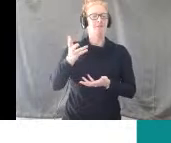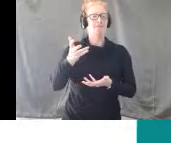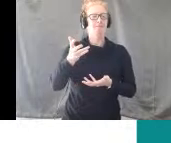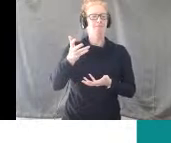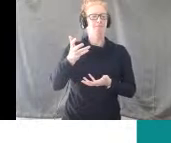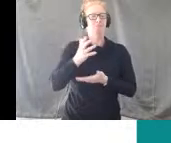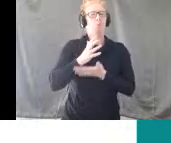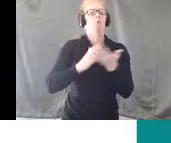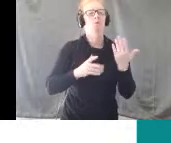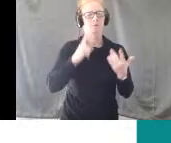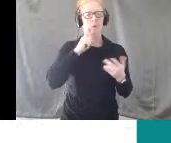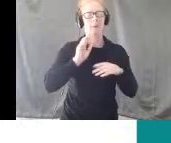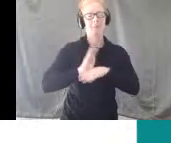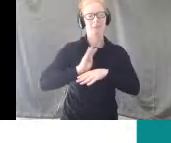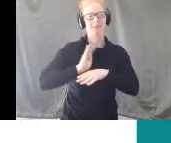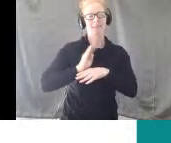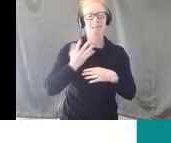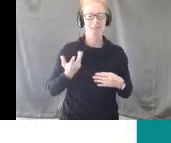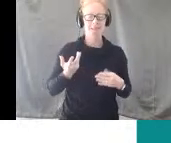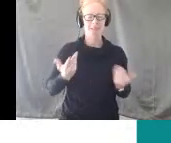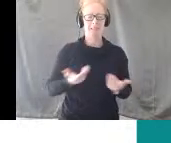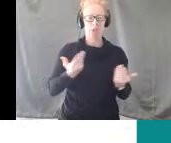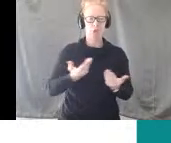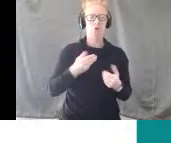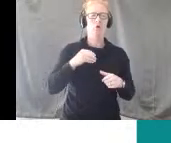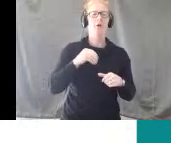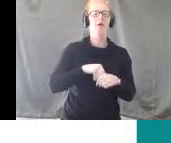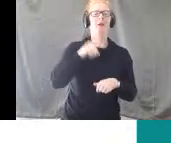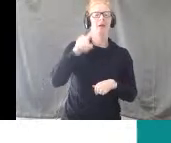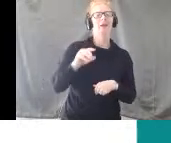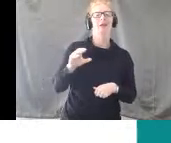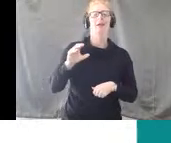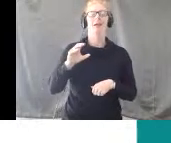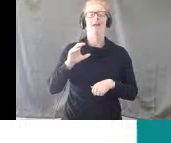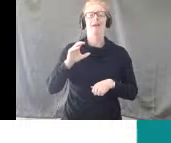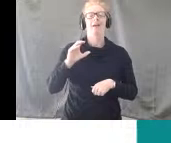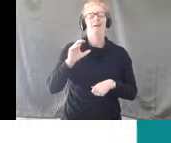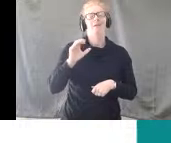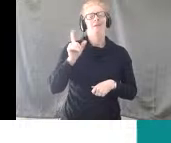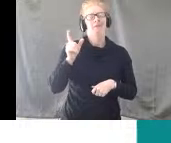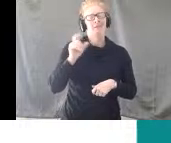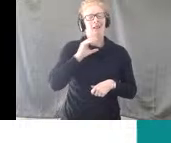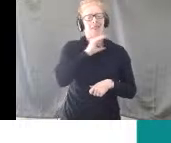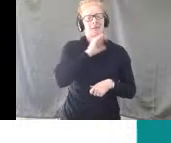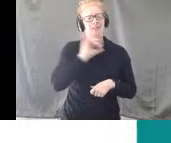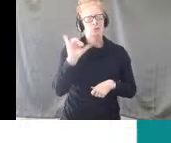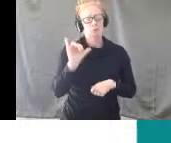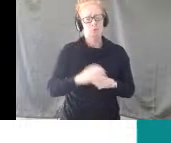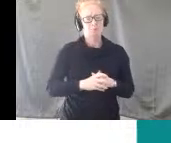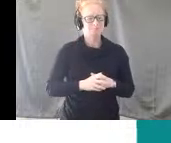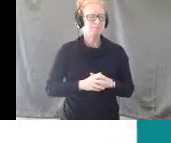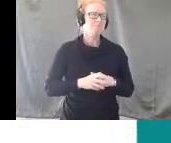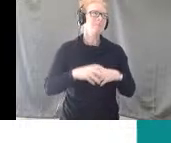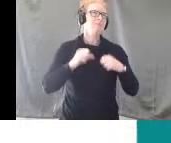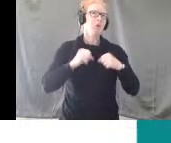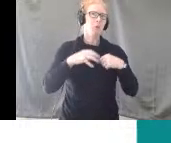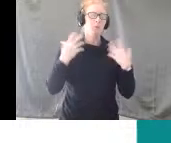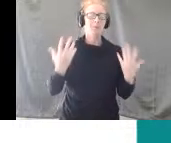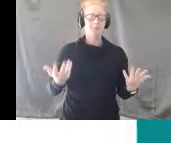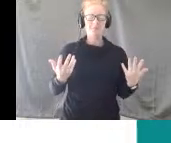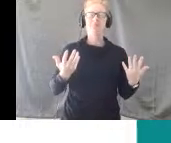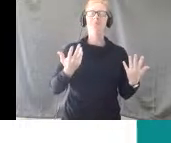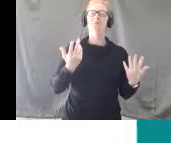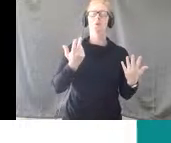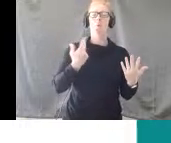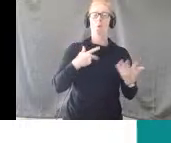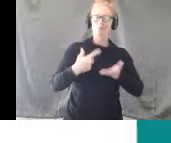portion of their business here, as well as at their location in Clackamas. And so we are in a conversation